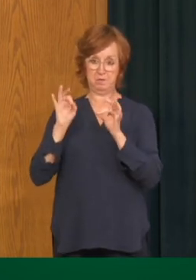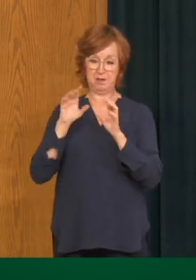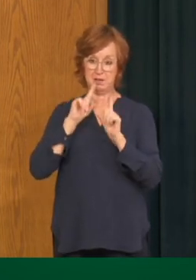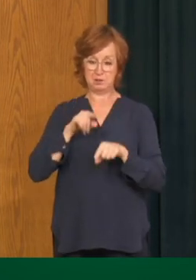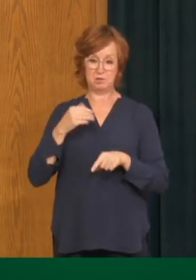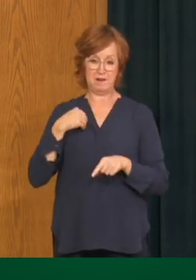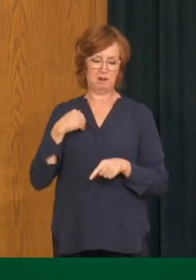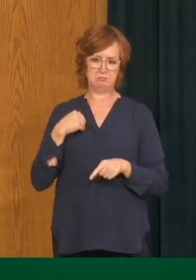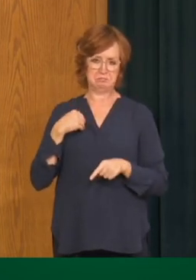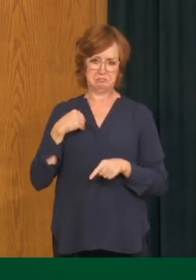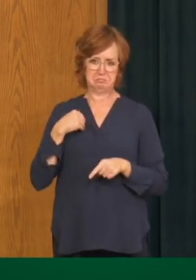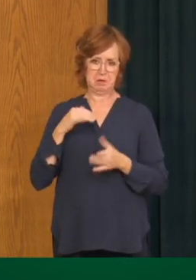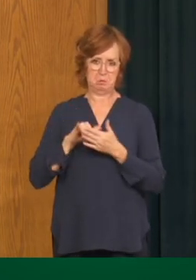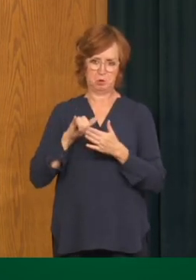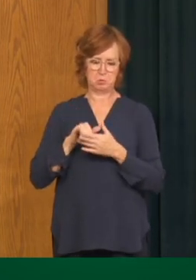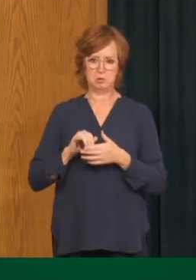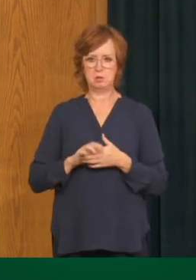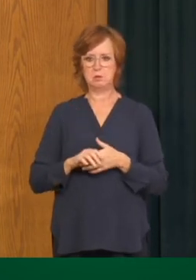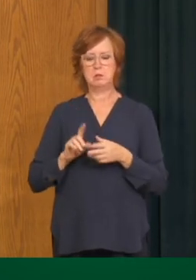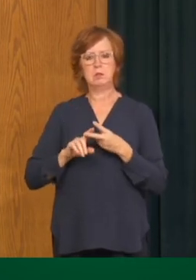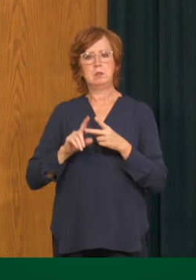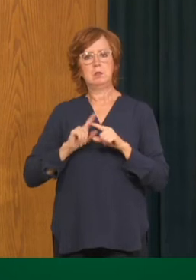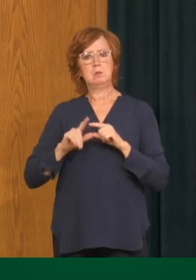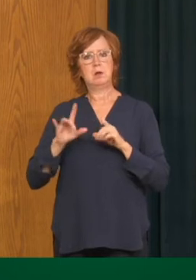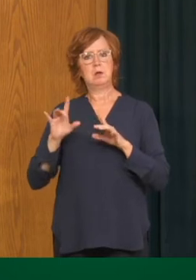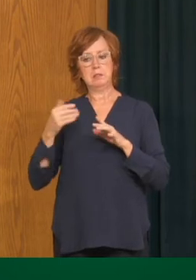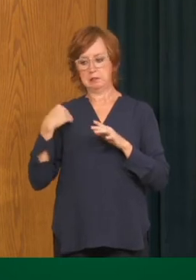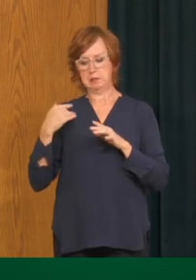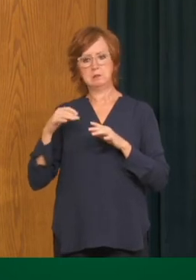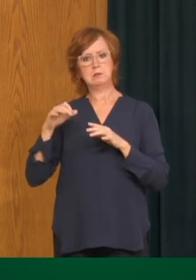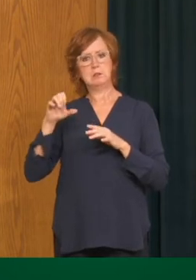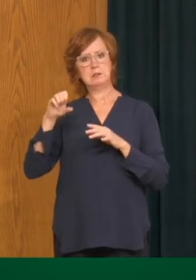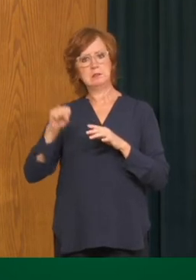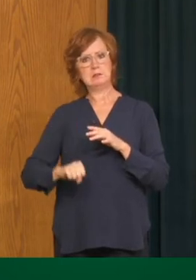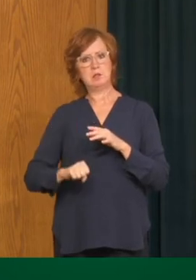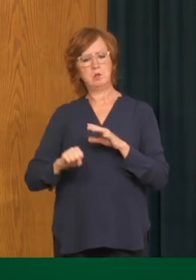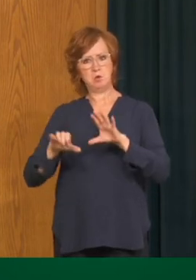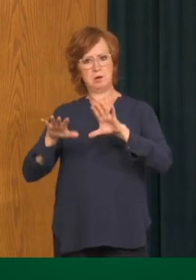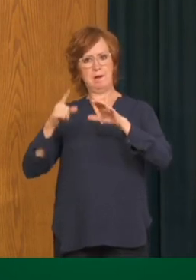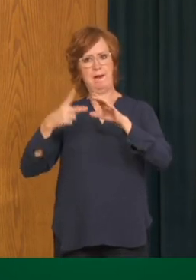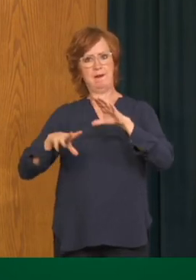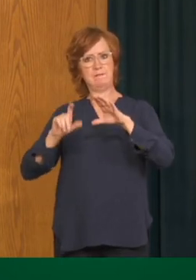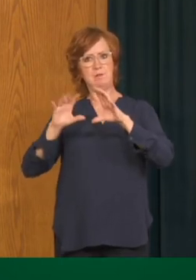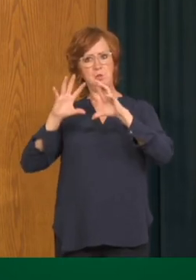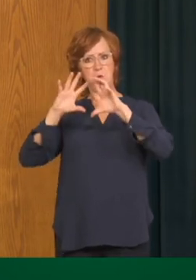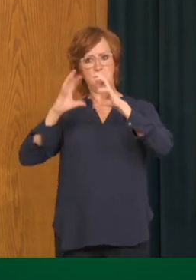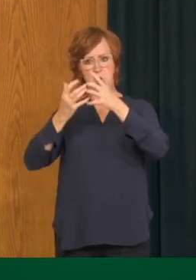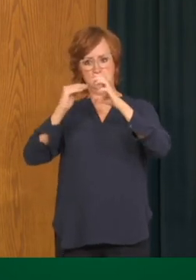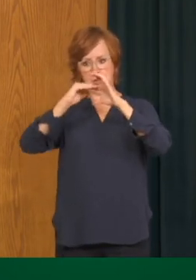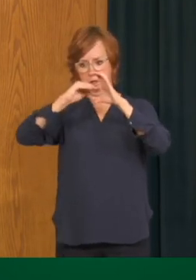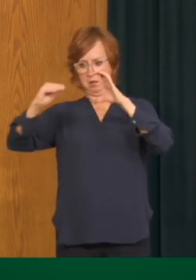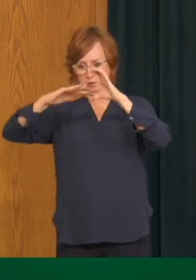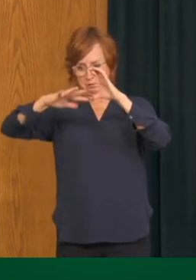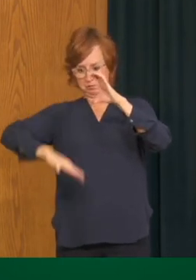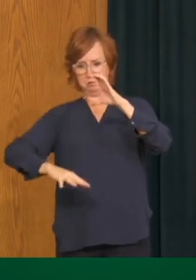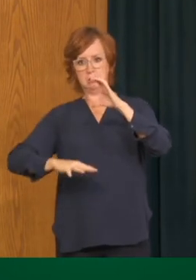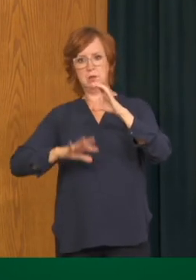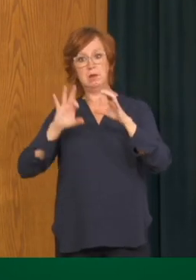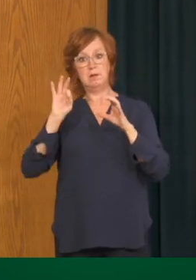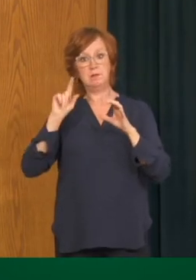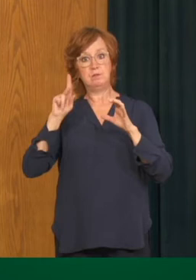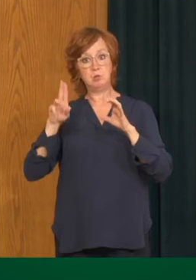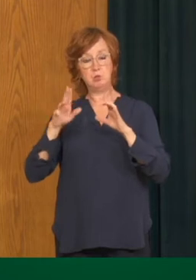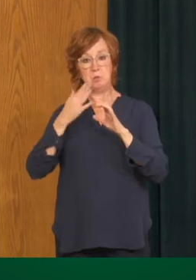Hemisphere. They've had a very mild flu season. Their protocols have kept a lot of other respiratory illnesses at bay as